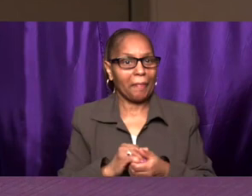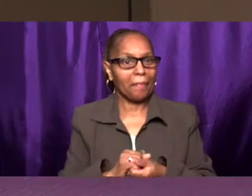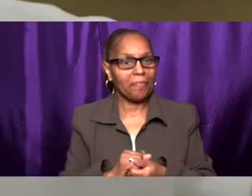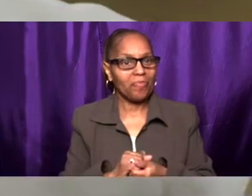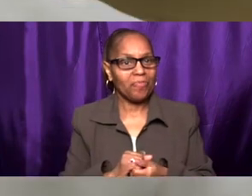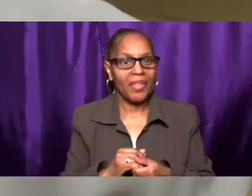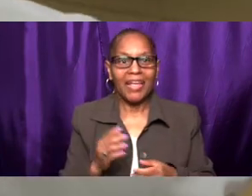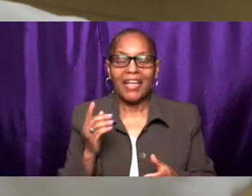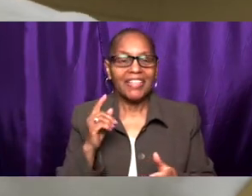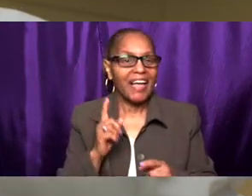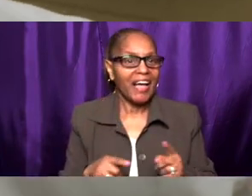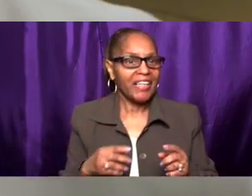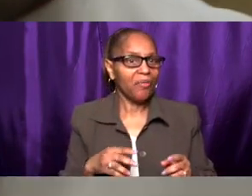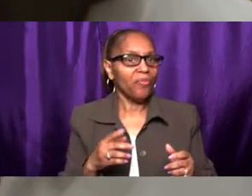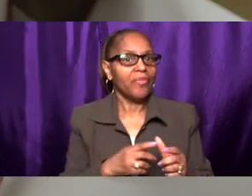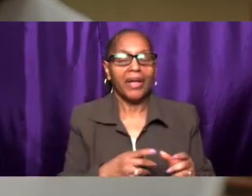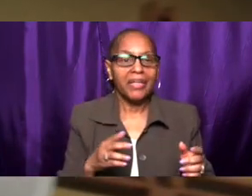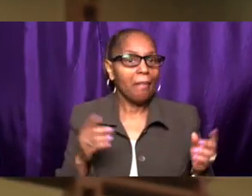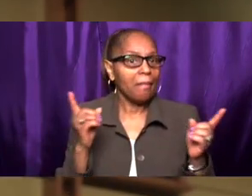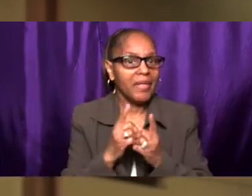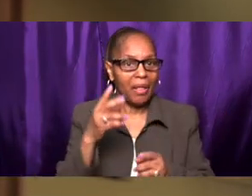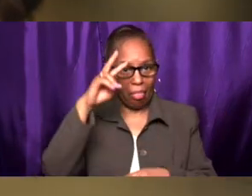Because I kept running into stupid old people